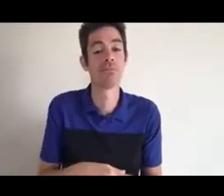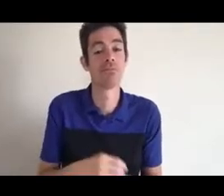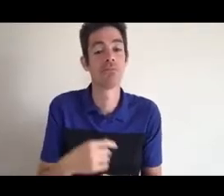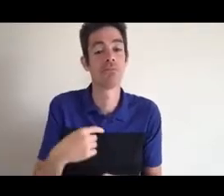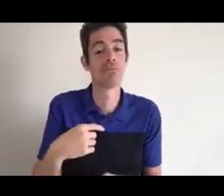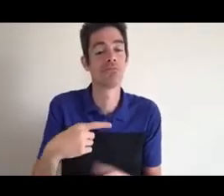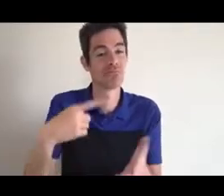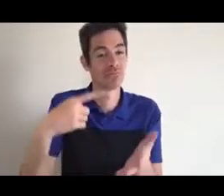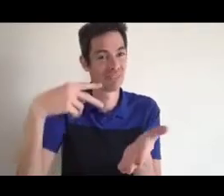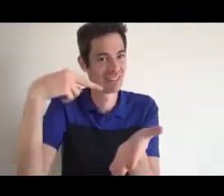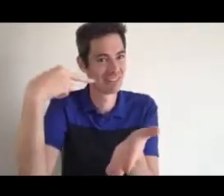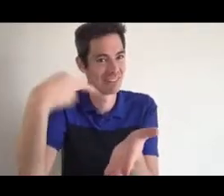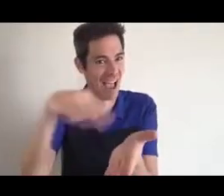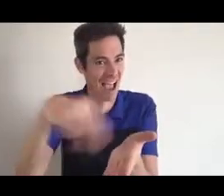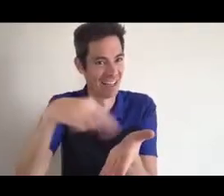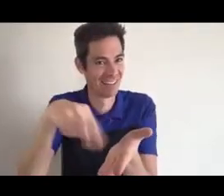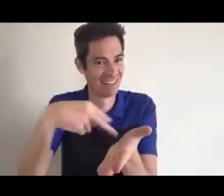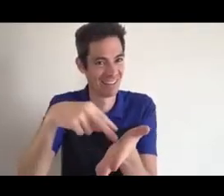the store.